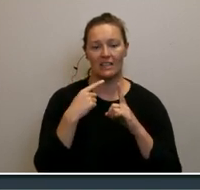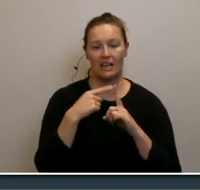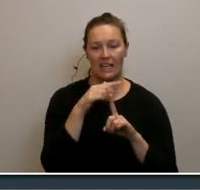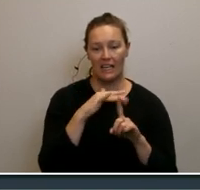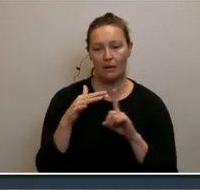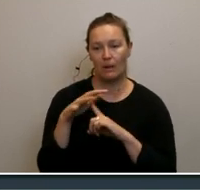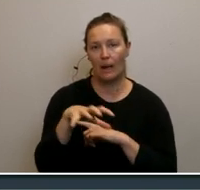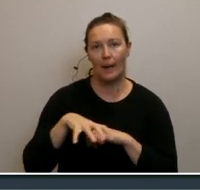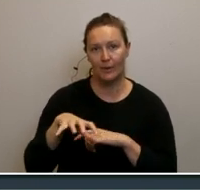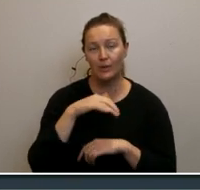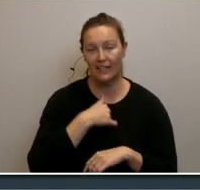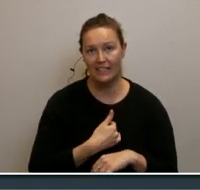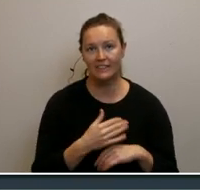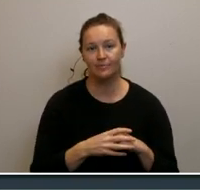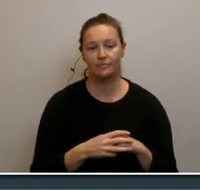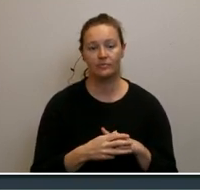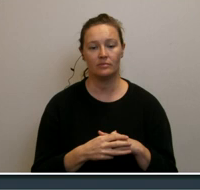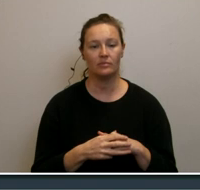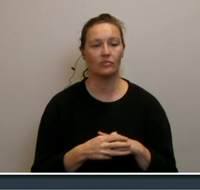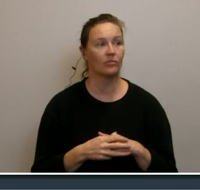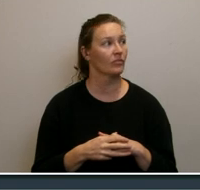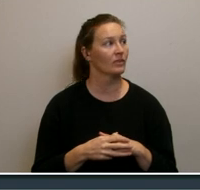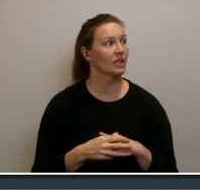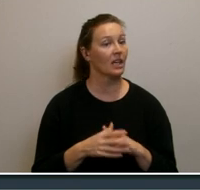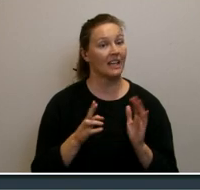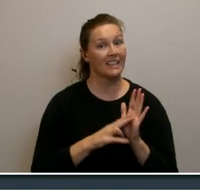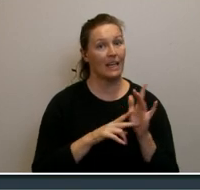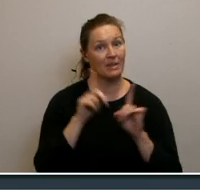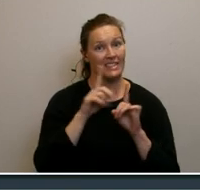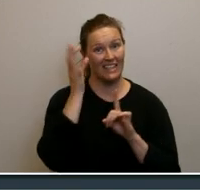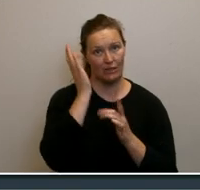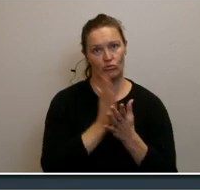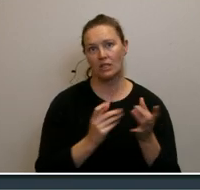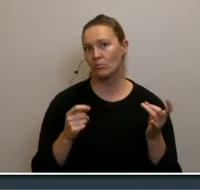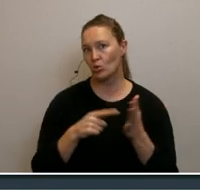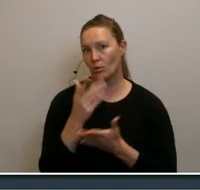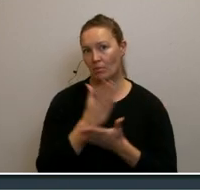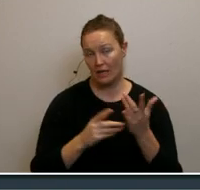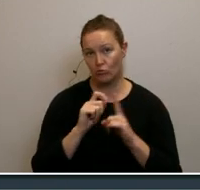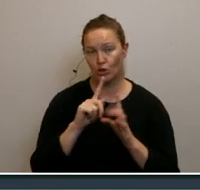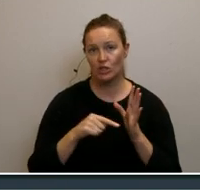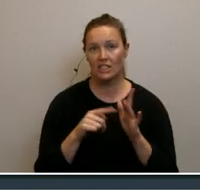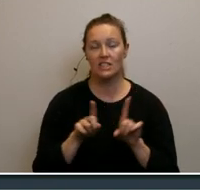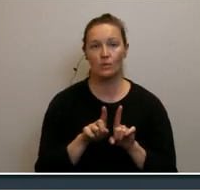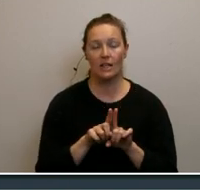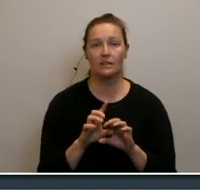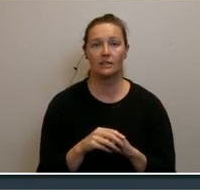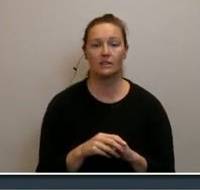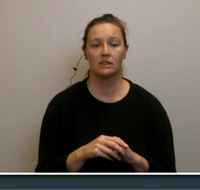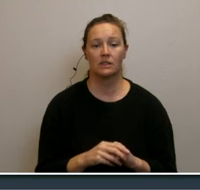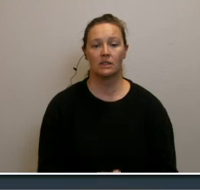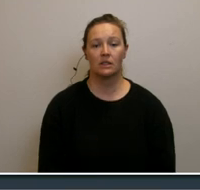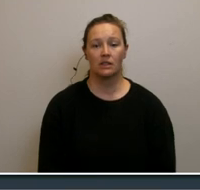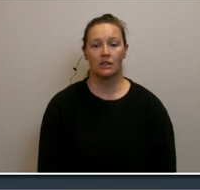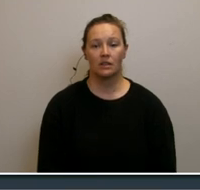area. Napier City Council is obviously absolutely pivotal to the project, and